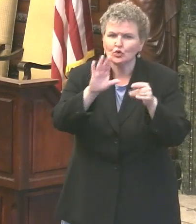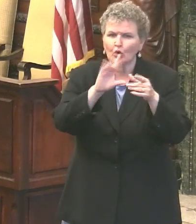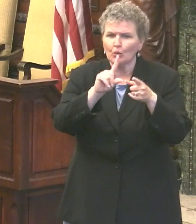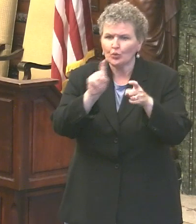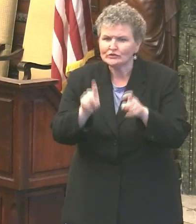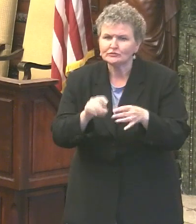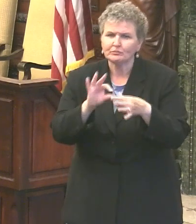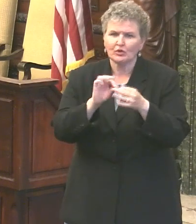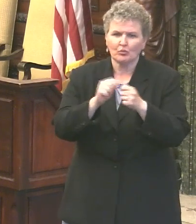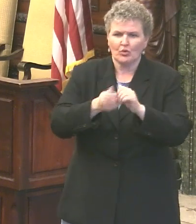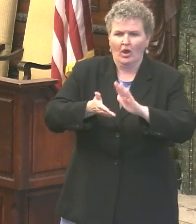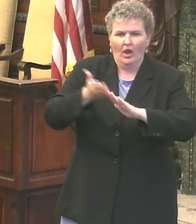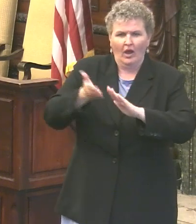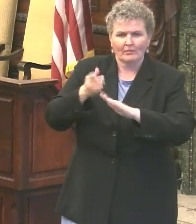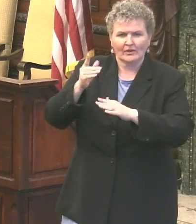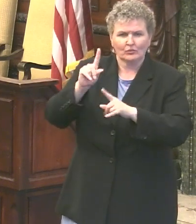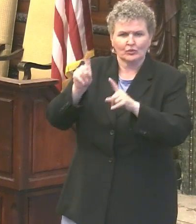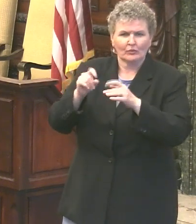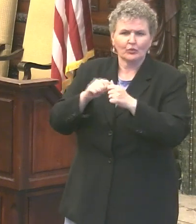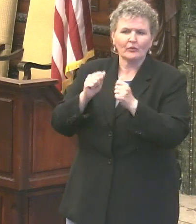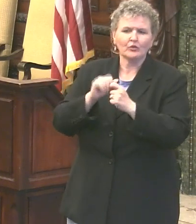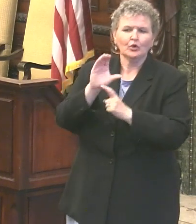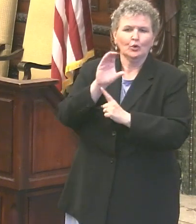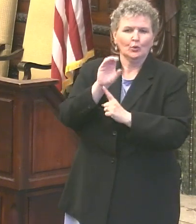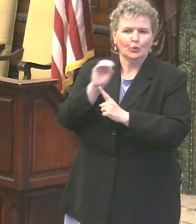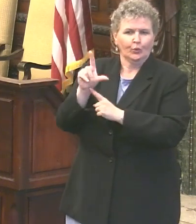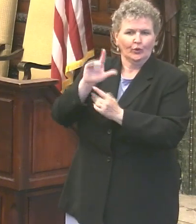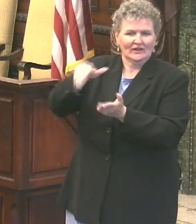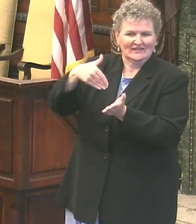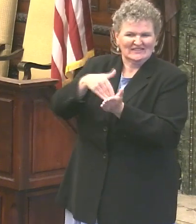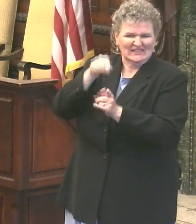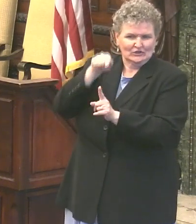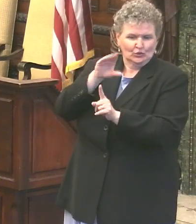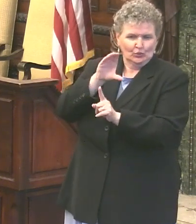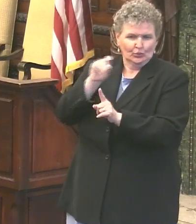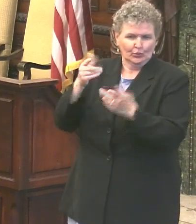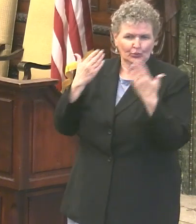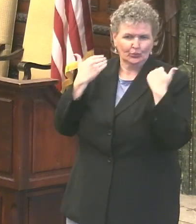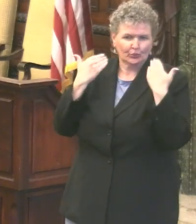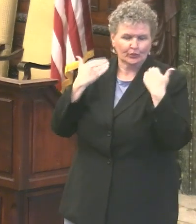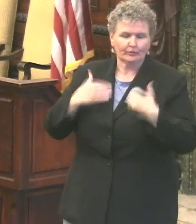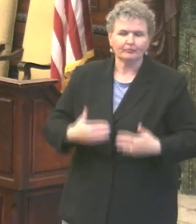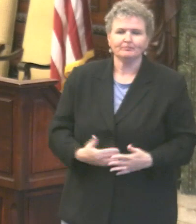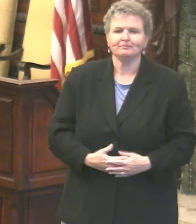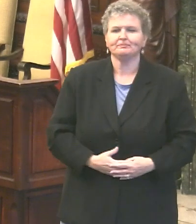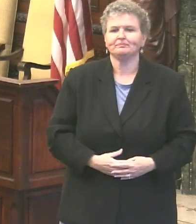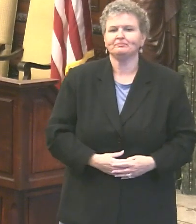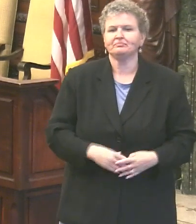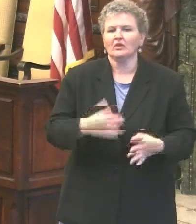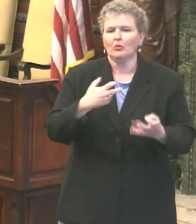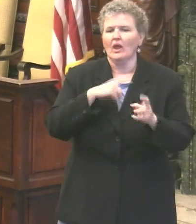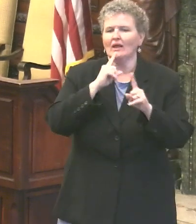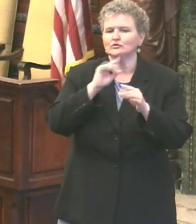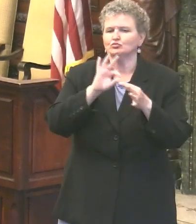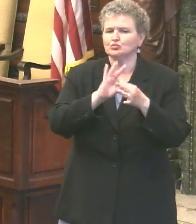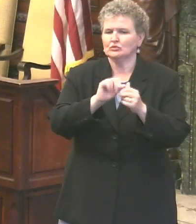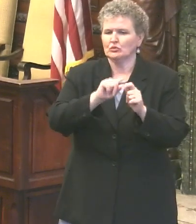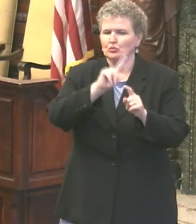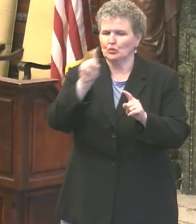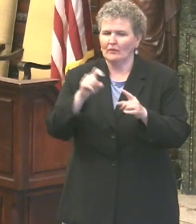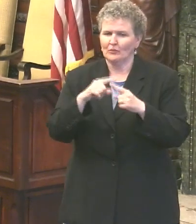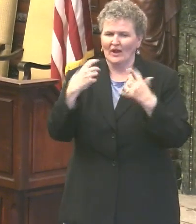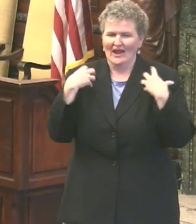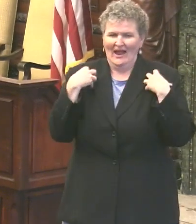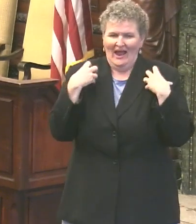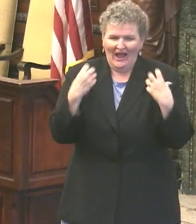operational aspects of cooling centers and other aspects of our response to the heat health emergency. As usual, we have limited time